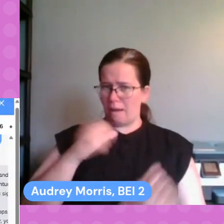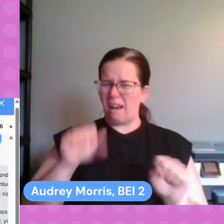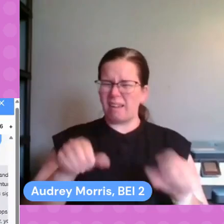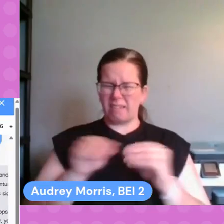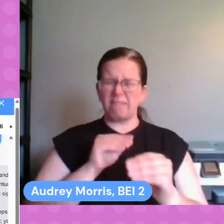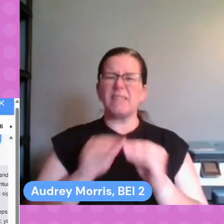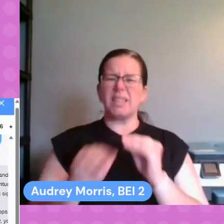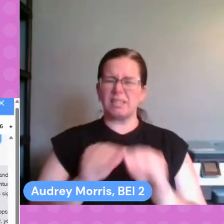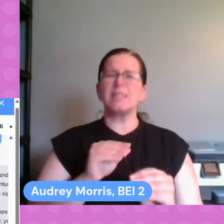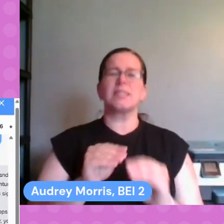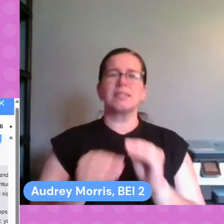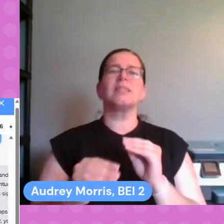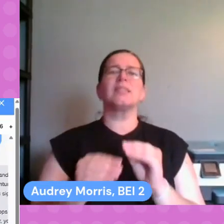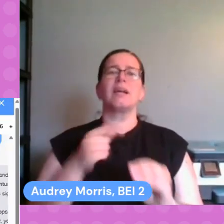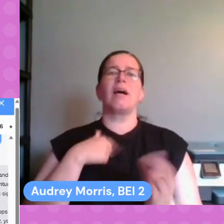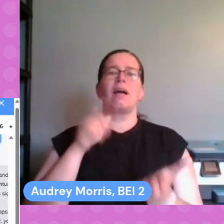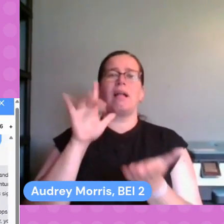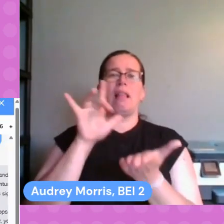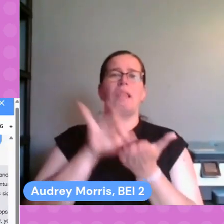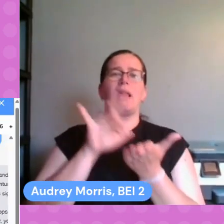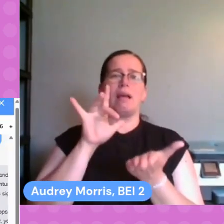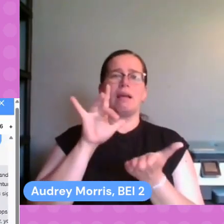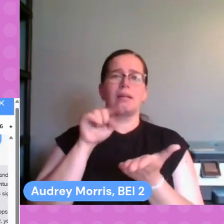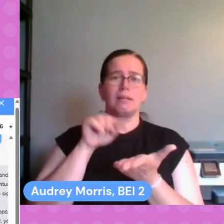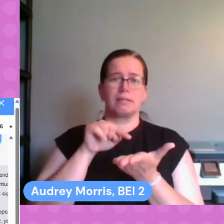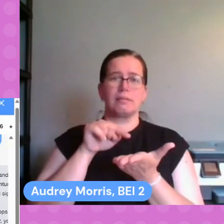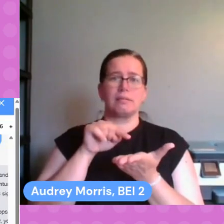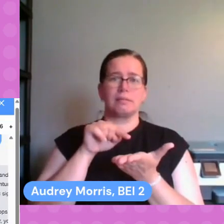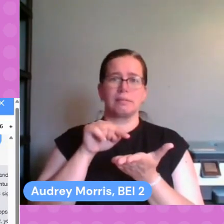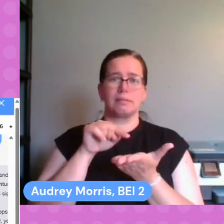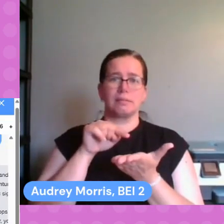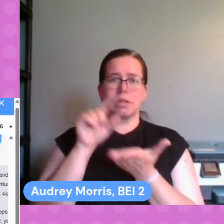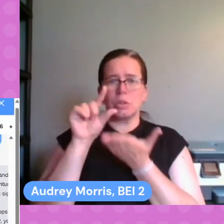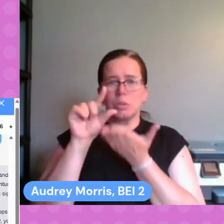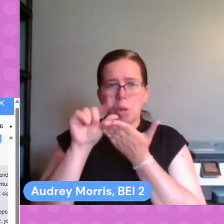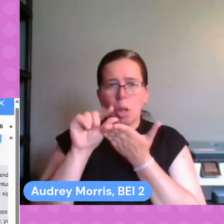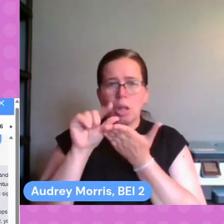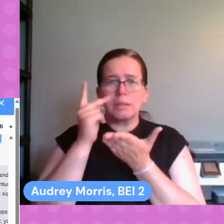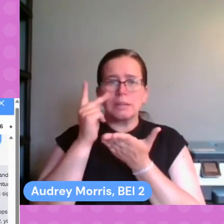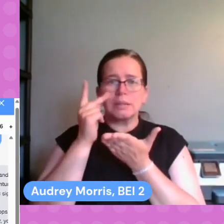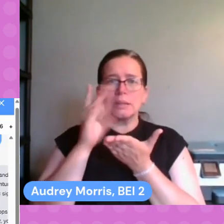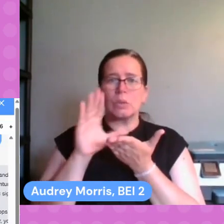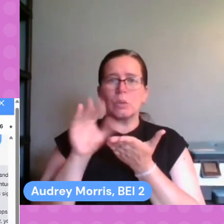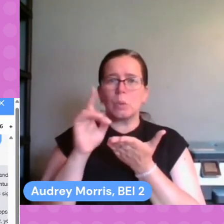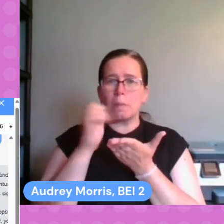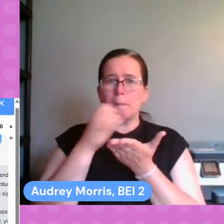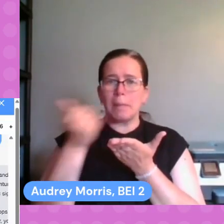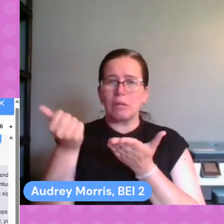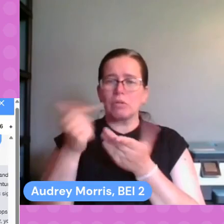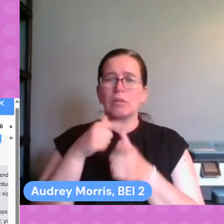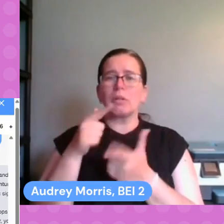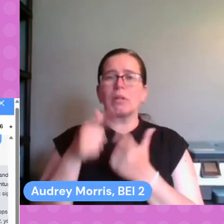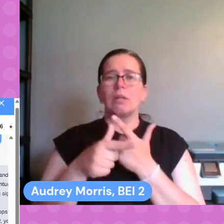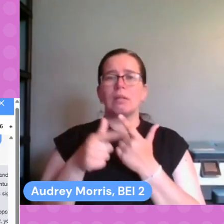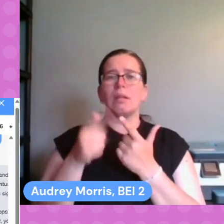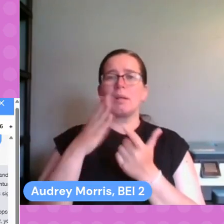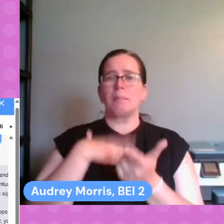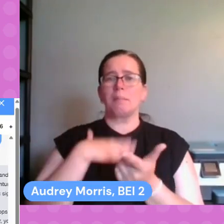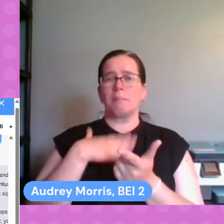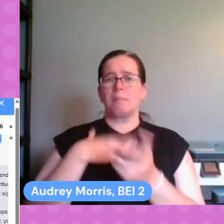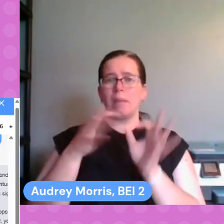this. I can click on this here, make this a little smaller so you can see my code better. And then there's my